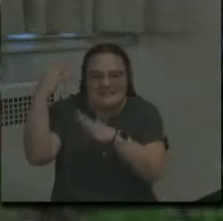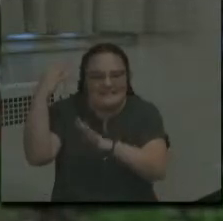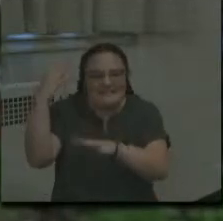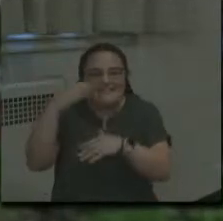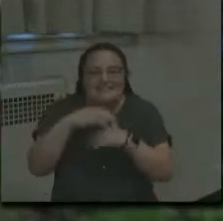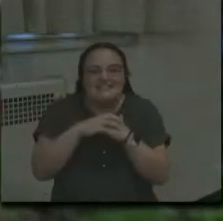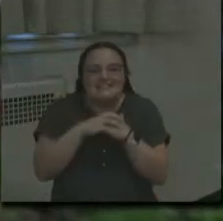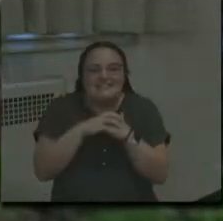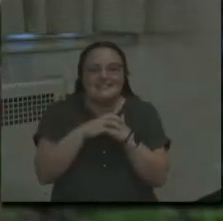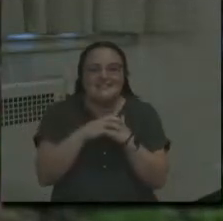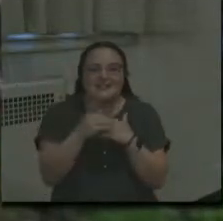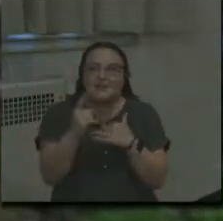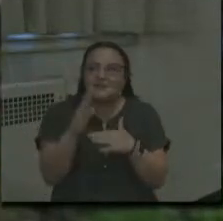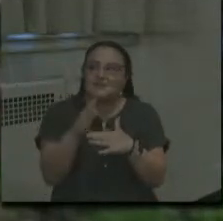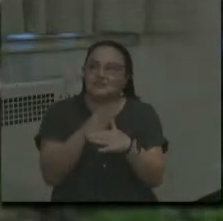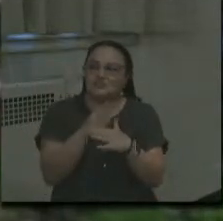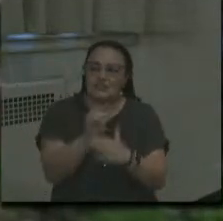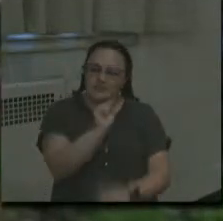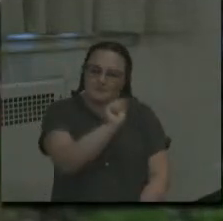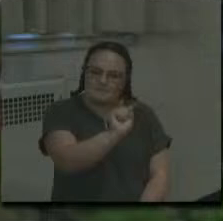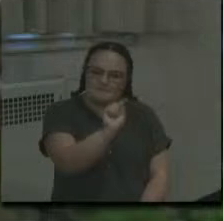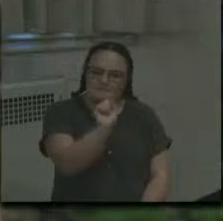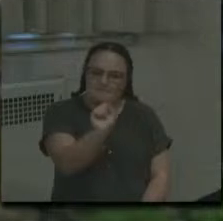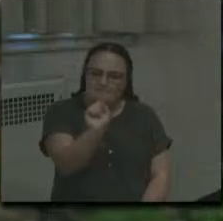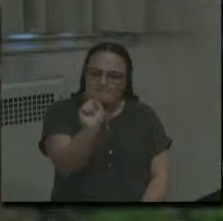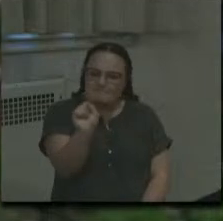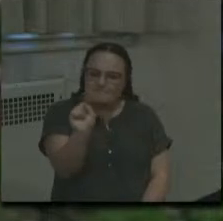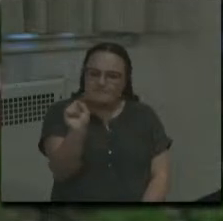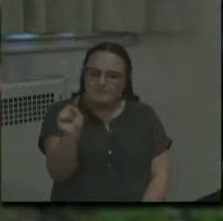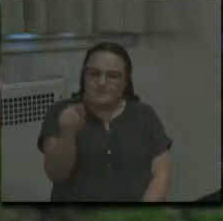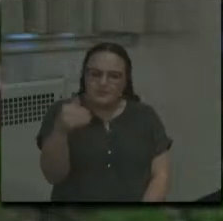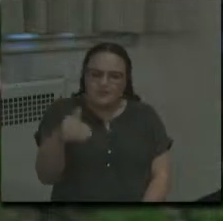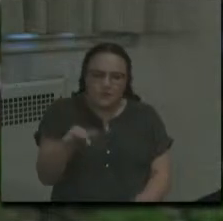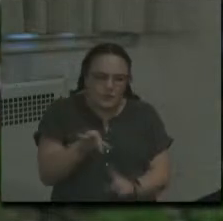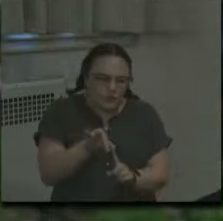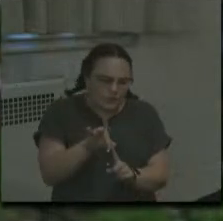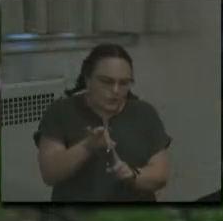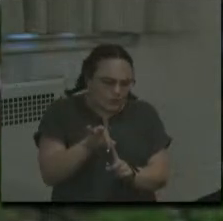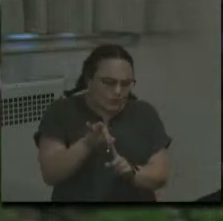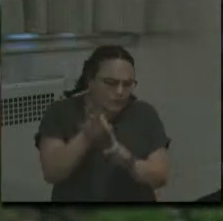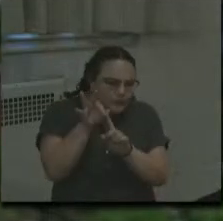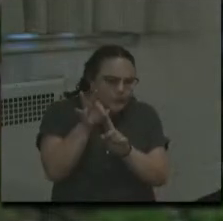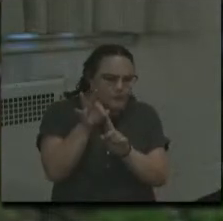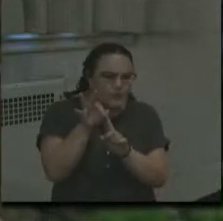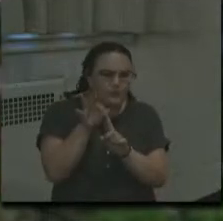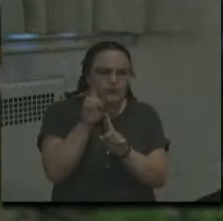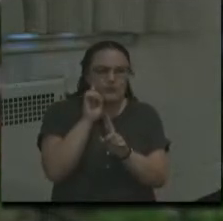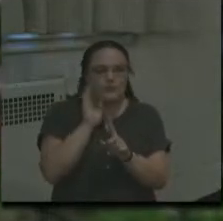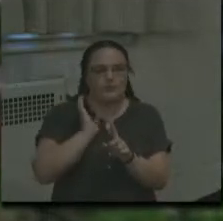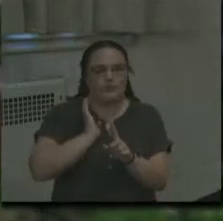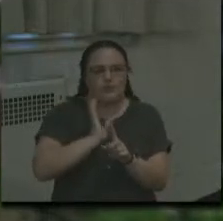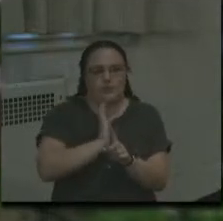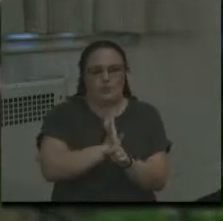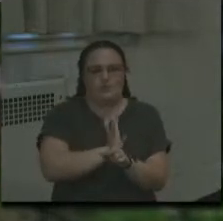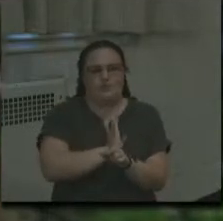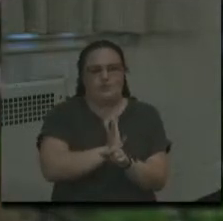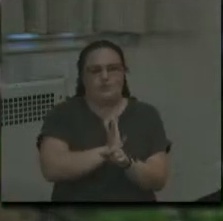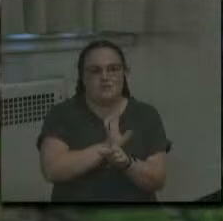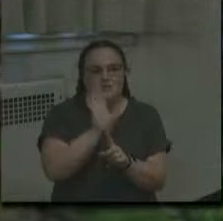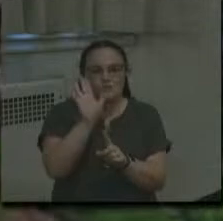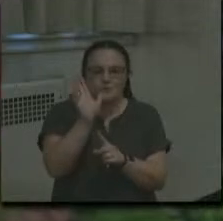share that each one of you brought a unique ray of light to the board. Your